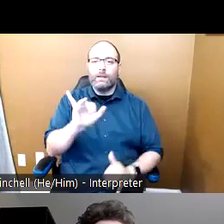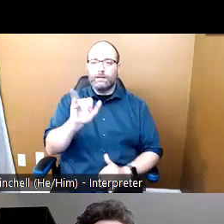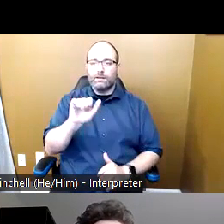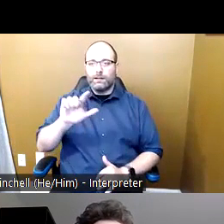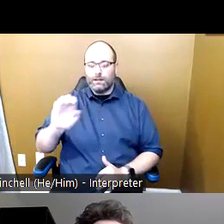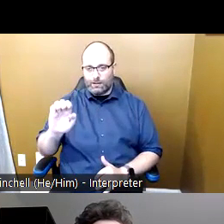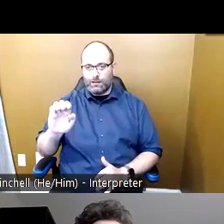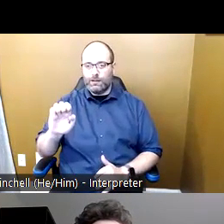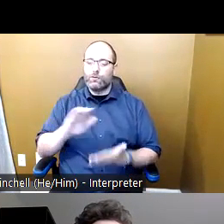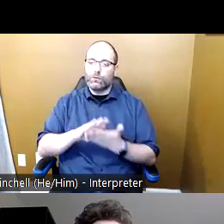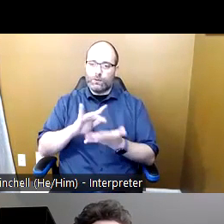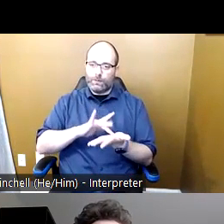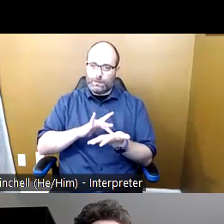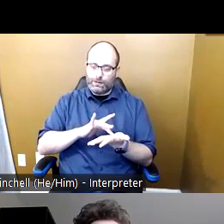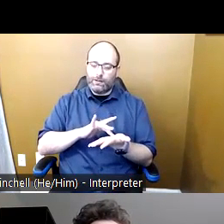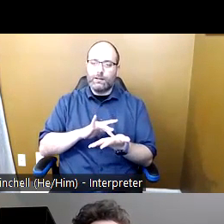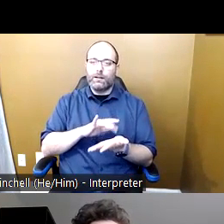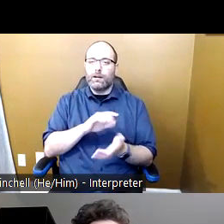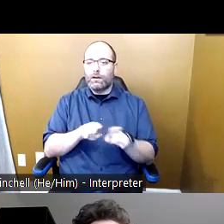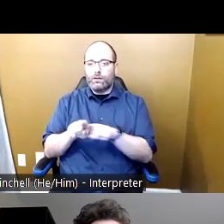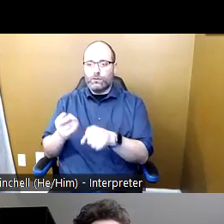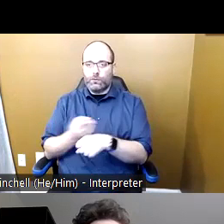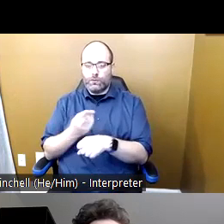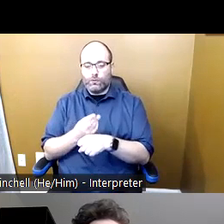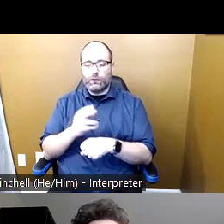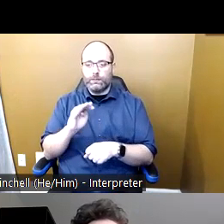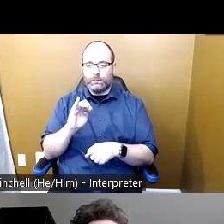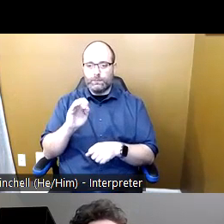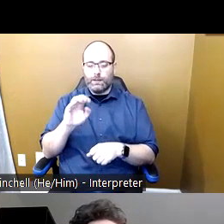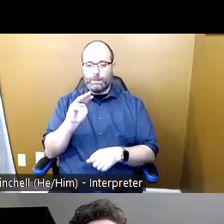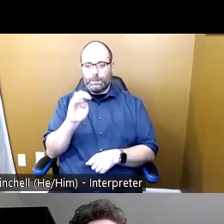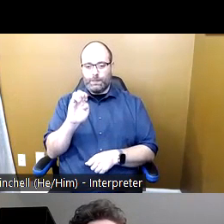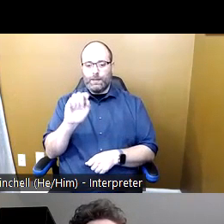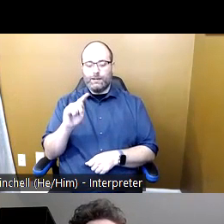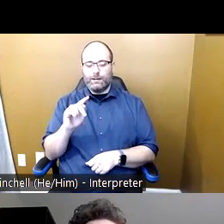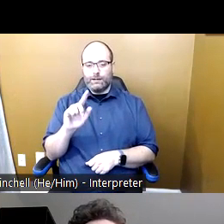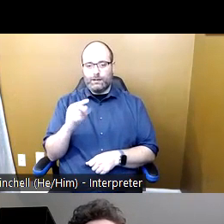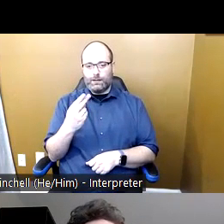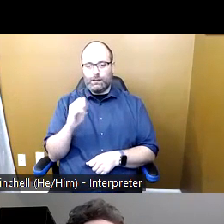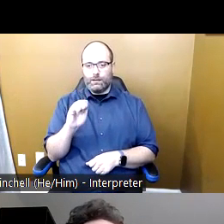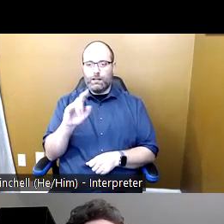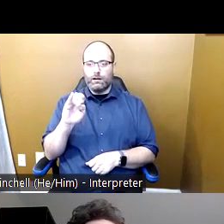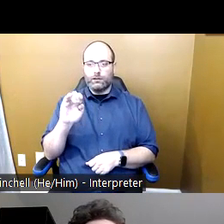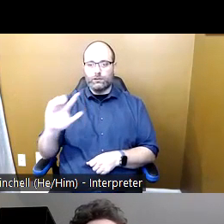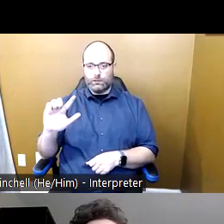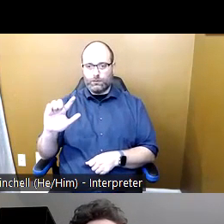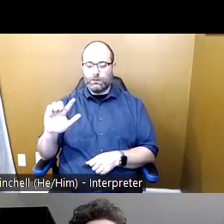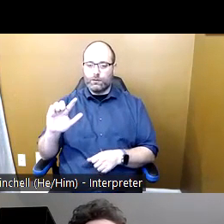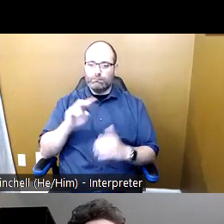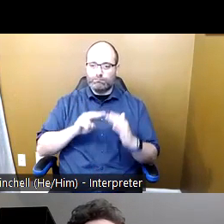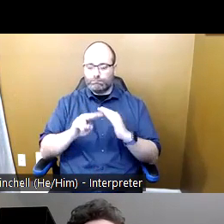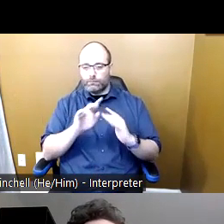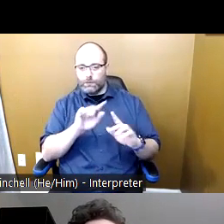Health Equity Research, we use methodological cores to help other offices within Yale when they intend to do health